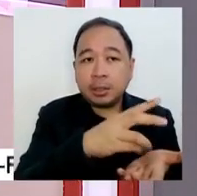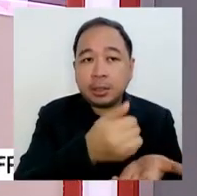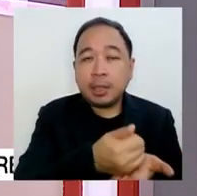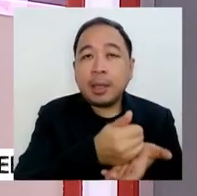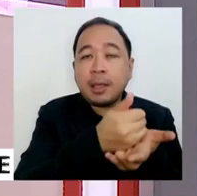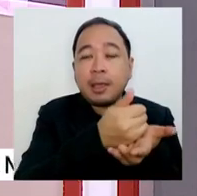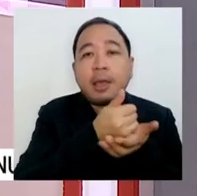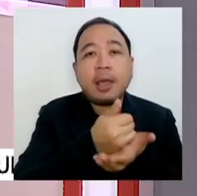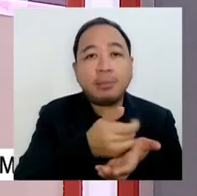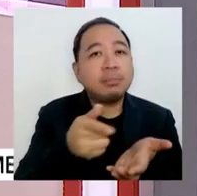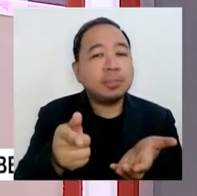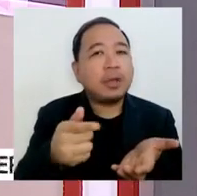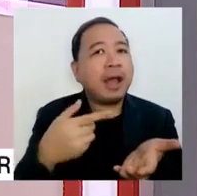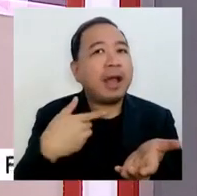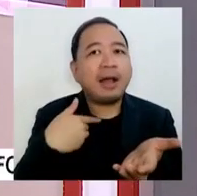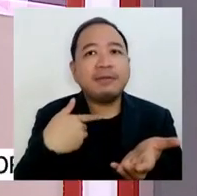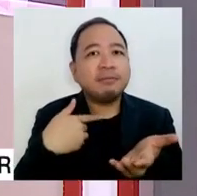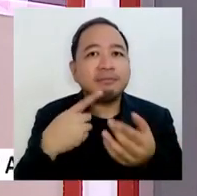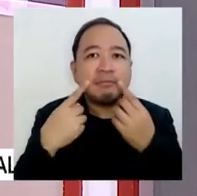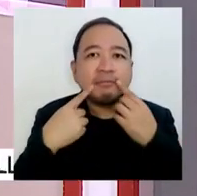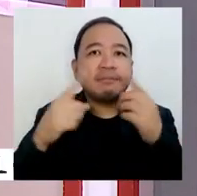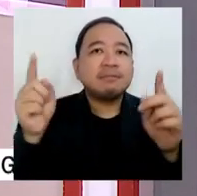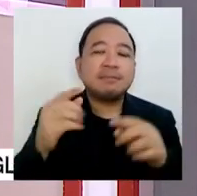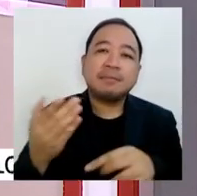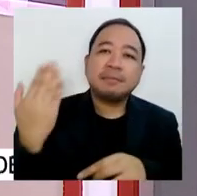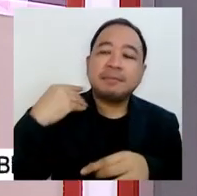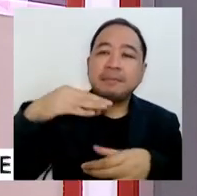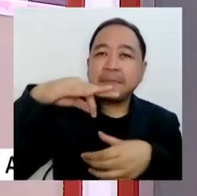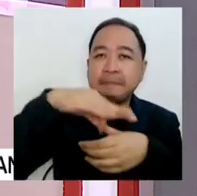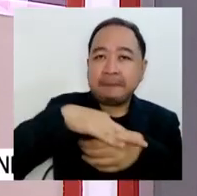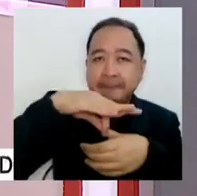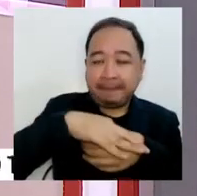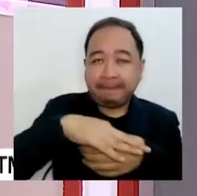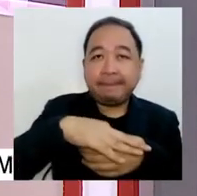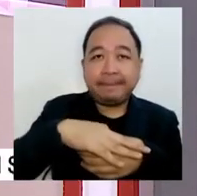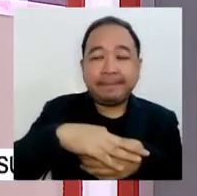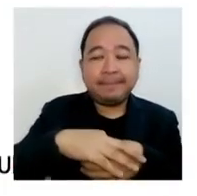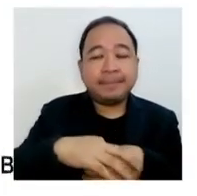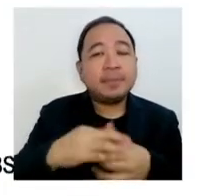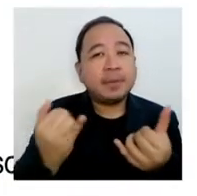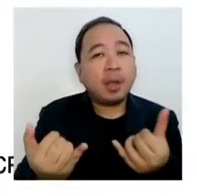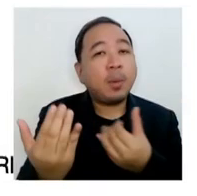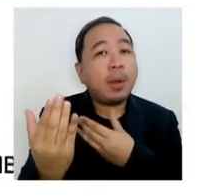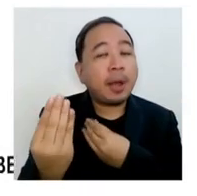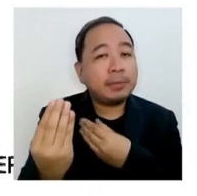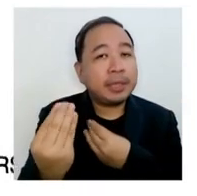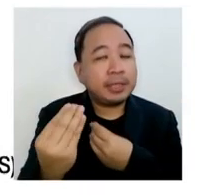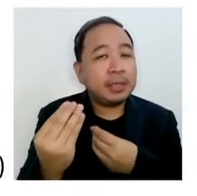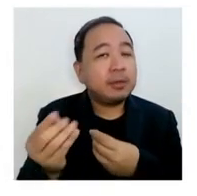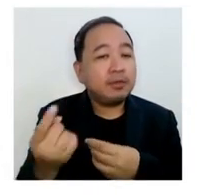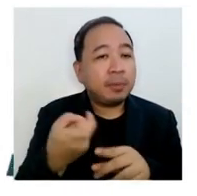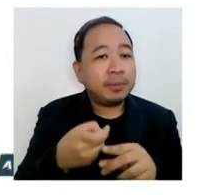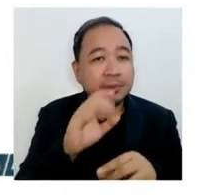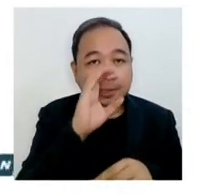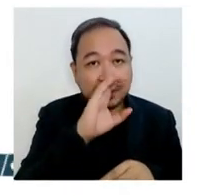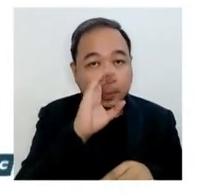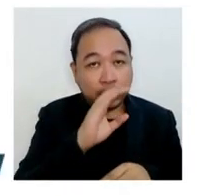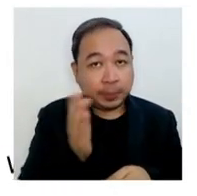helped him pull off a massive victory in the 2022 polls. Her very own Katrina Domingo now joins us with an update. Kat, over to